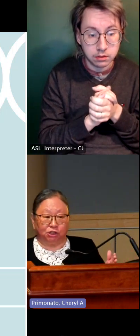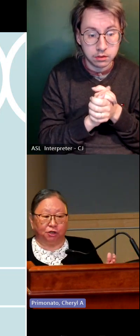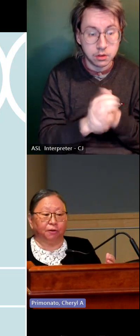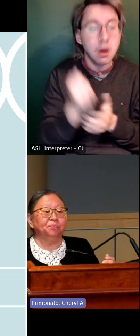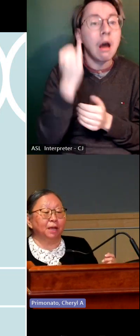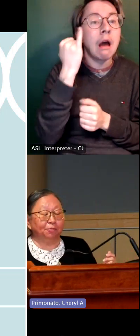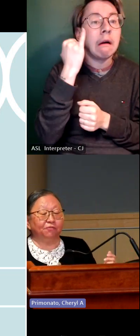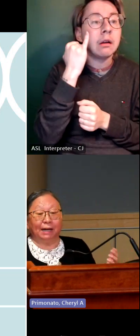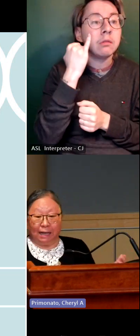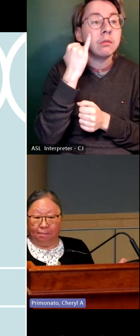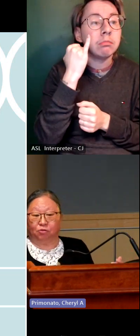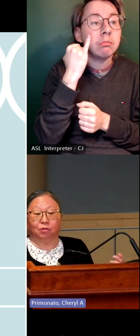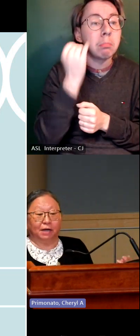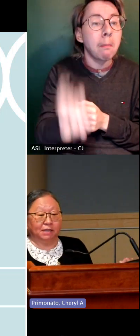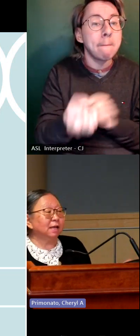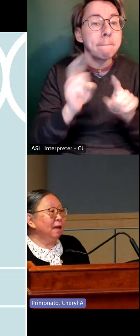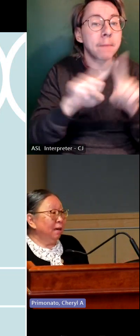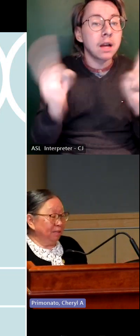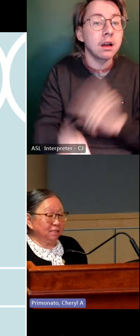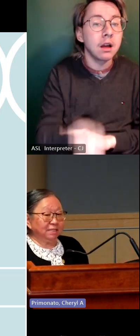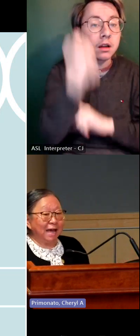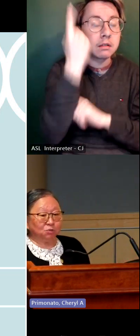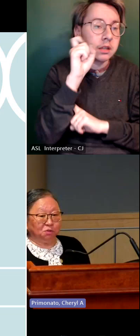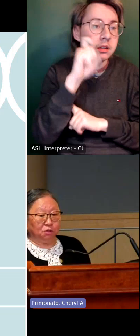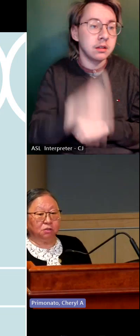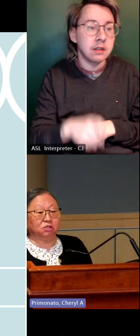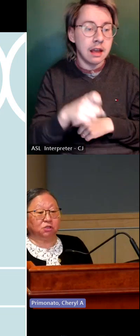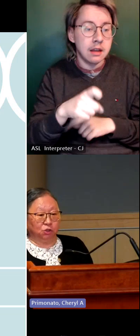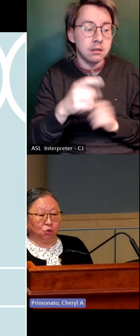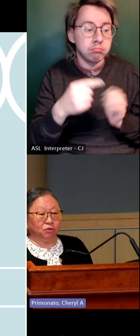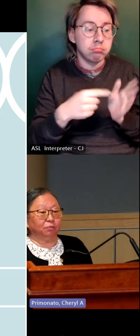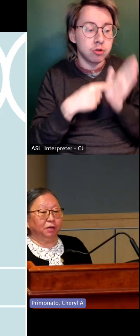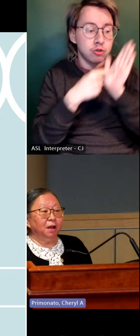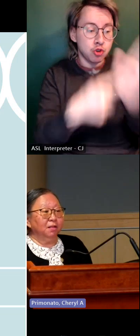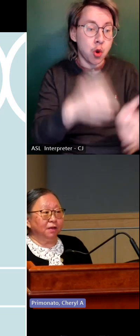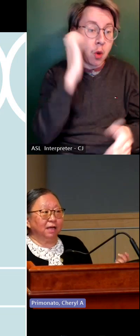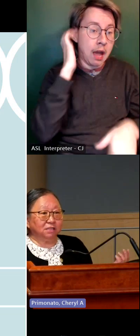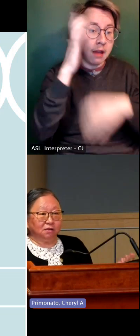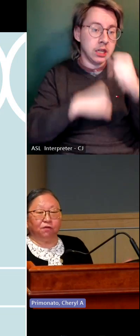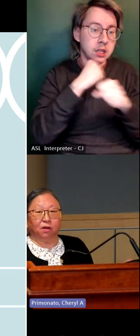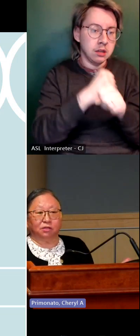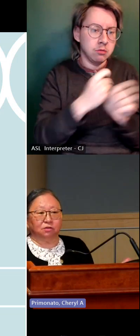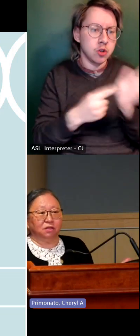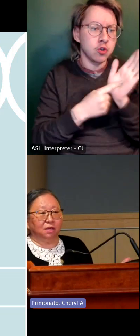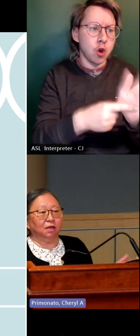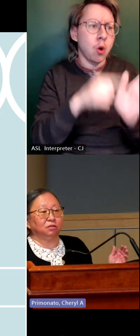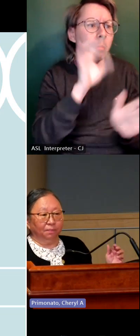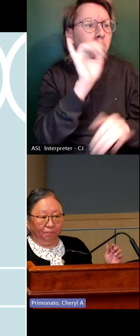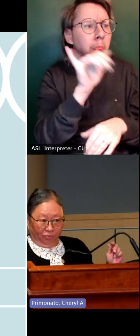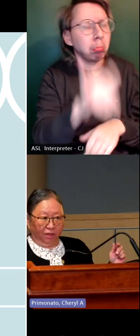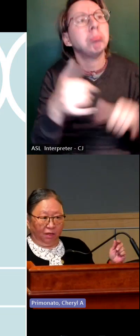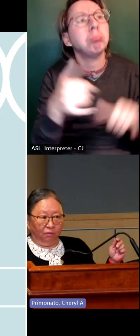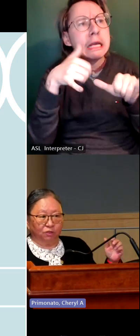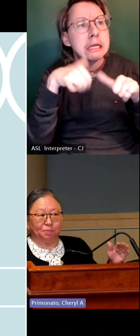eligibility each year and provide a copy of their latest business tax returns to ensure that they still fall under